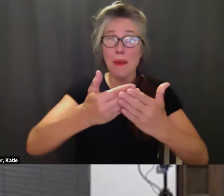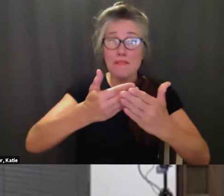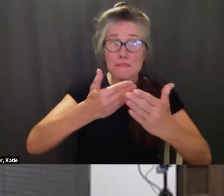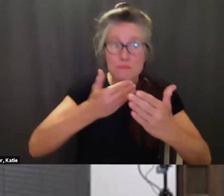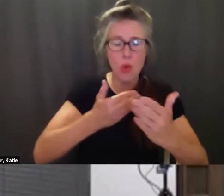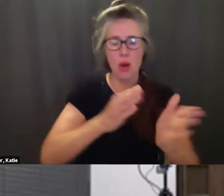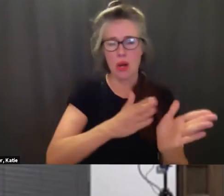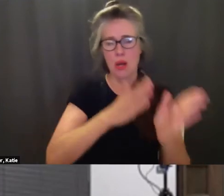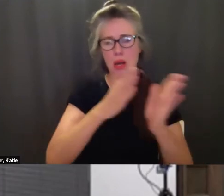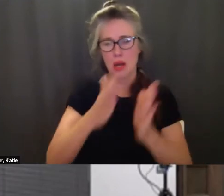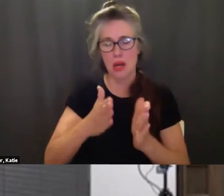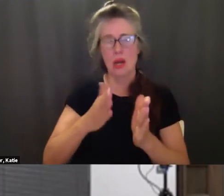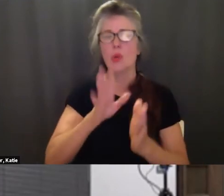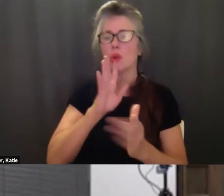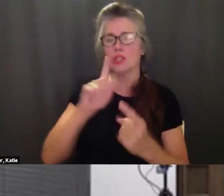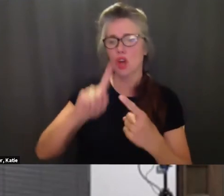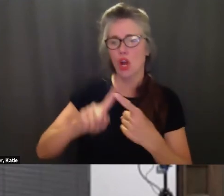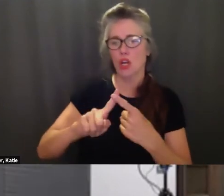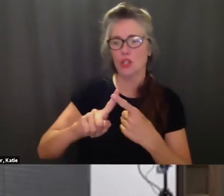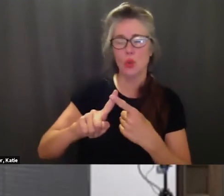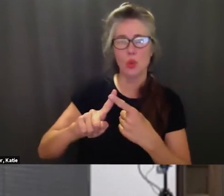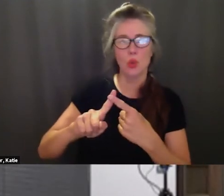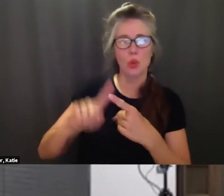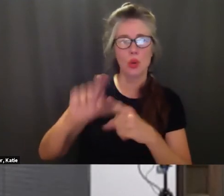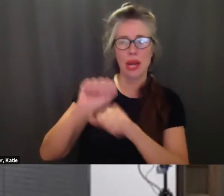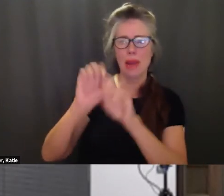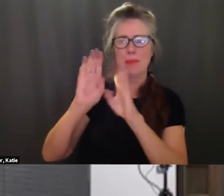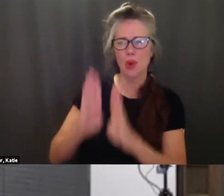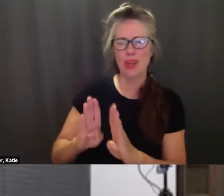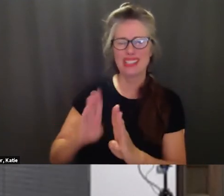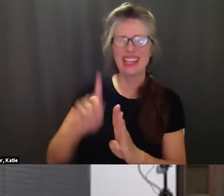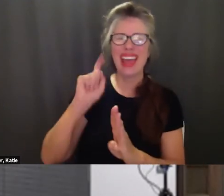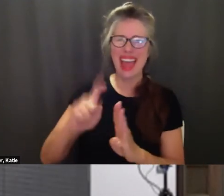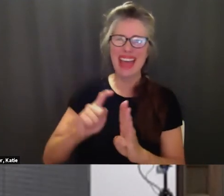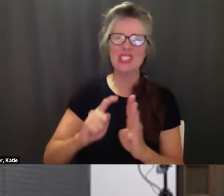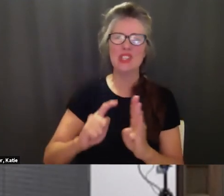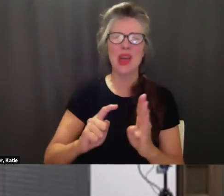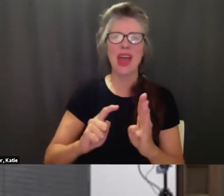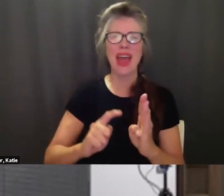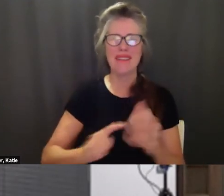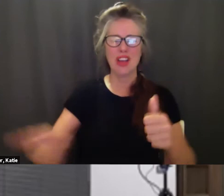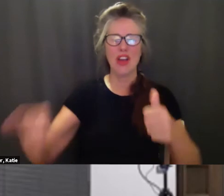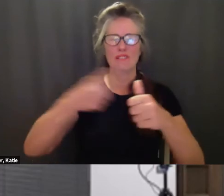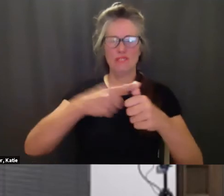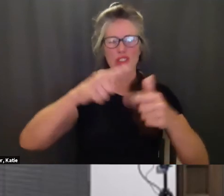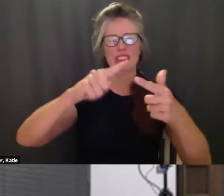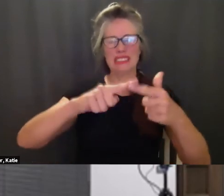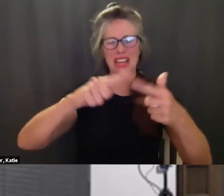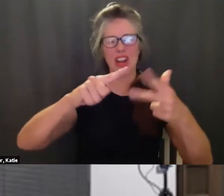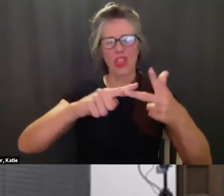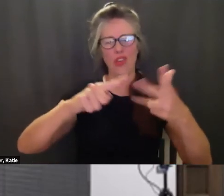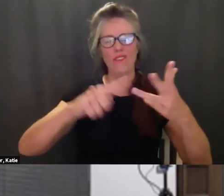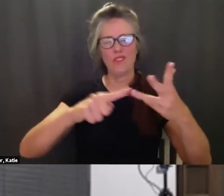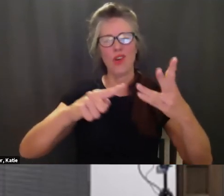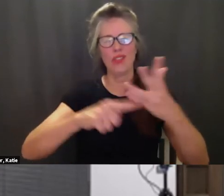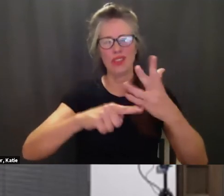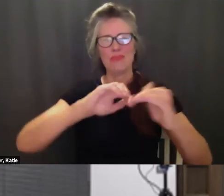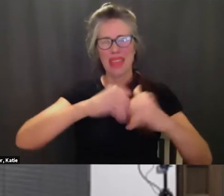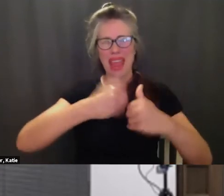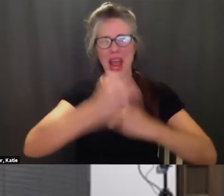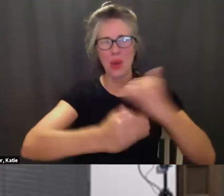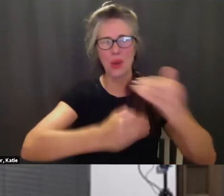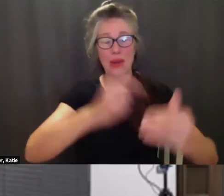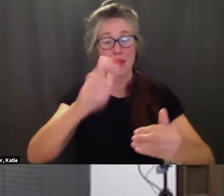our employees. So there's a little bit of an order of operations to the way this gets worked out, but folks have